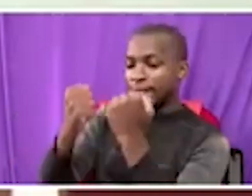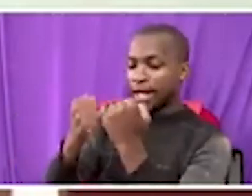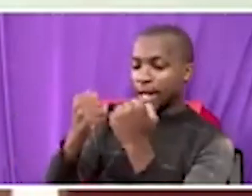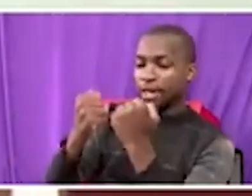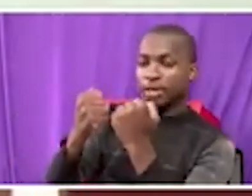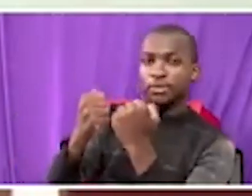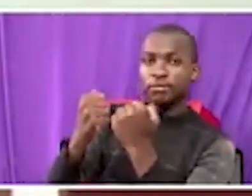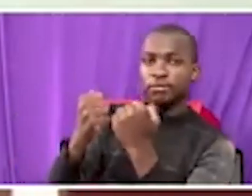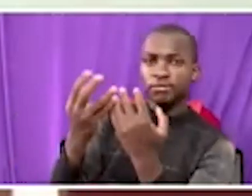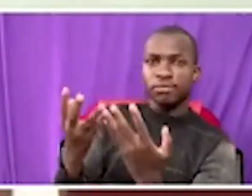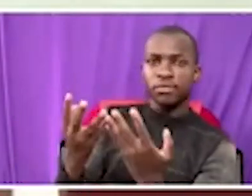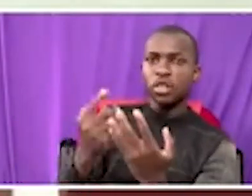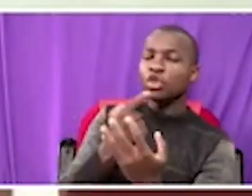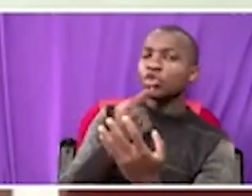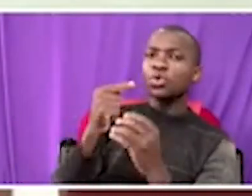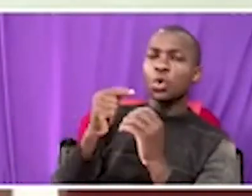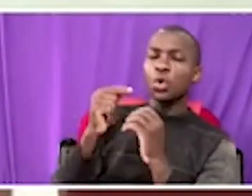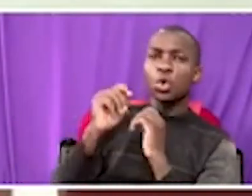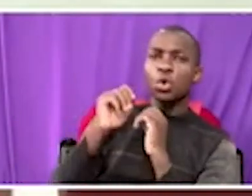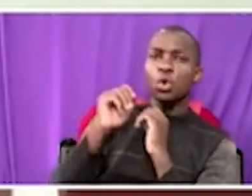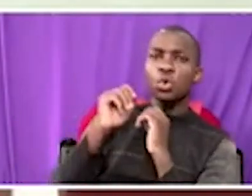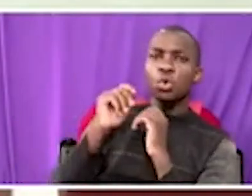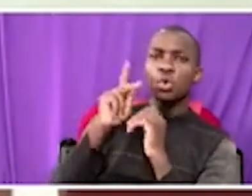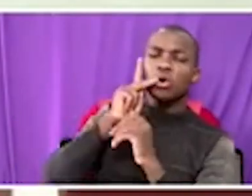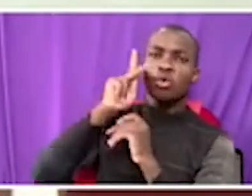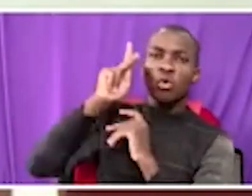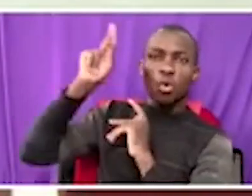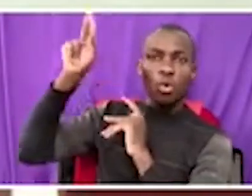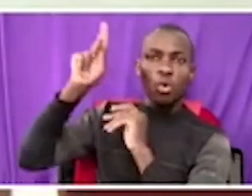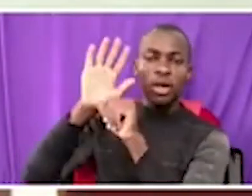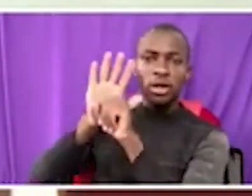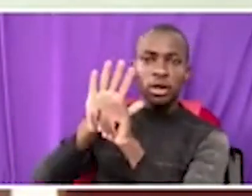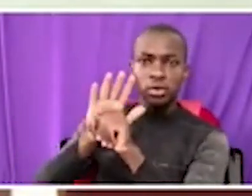the sudden tearing was so loud, it was almost like a bang.